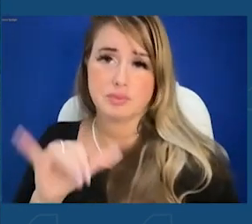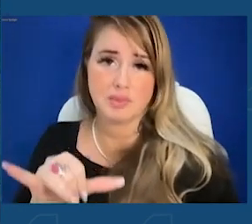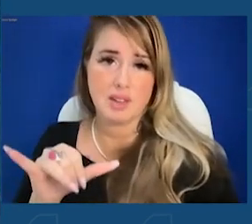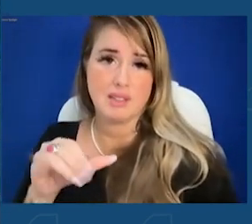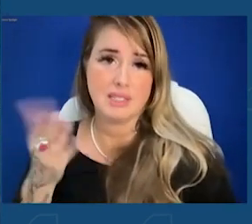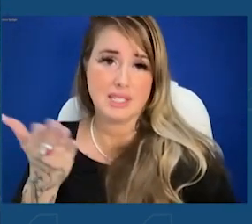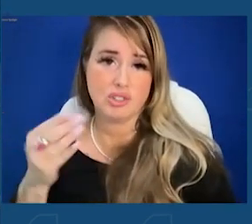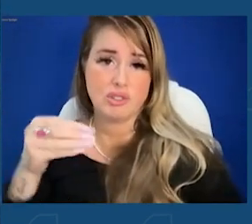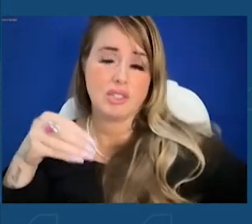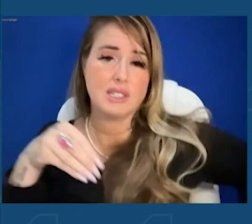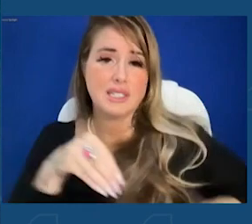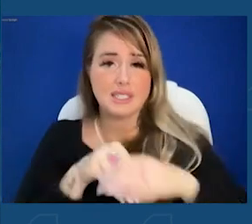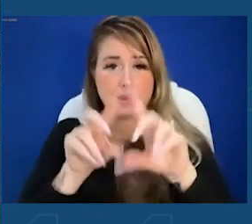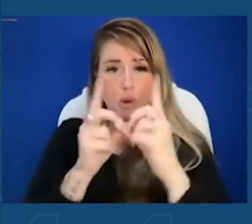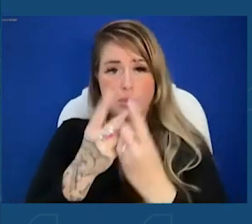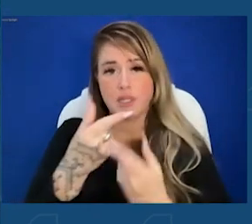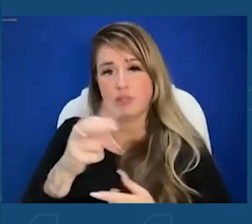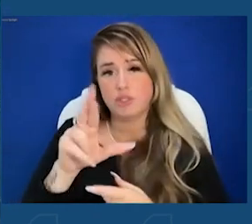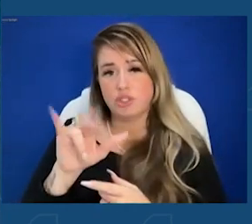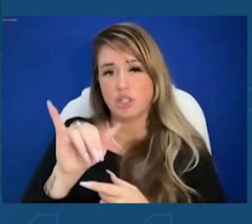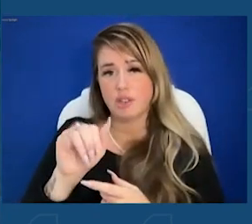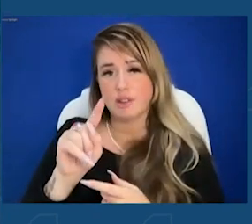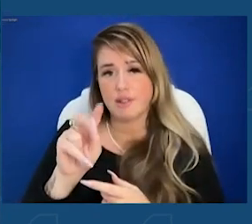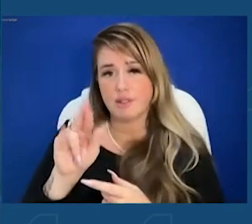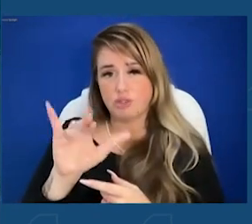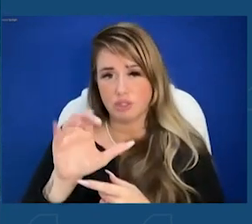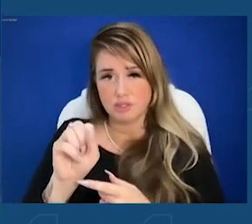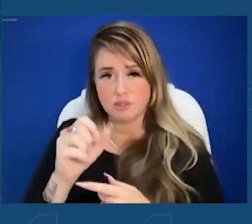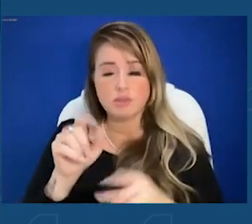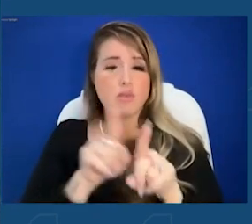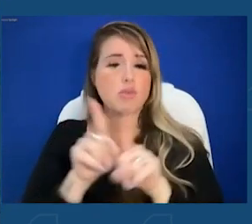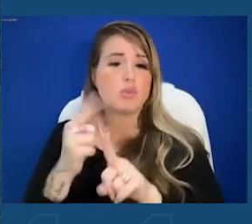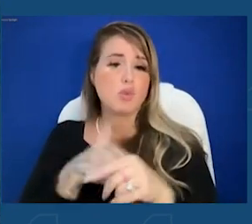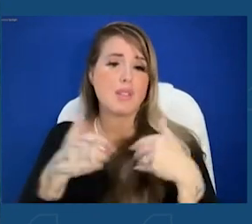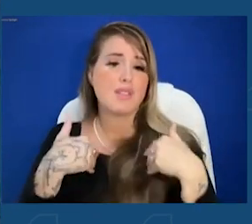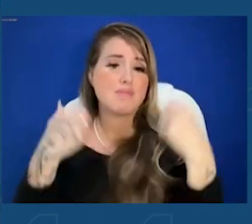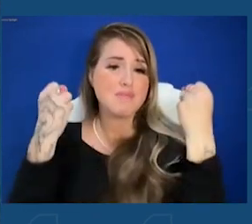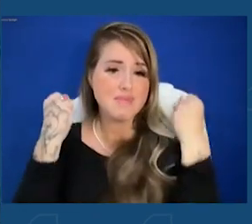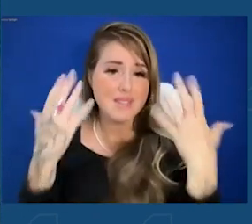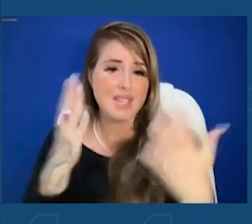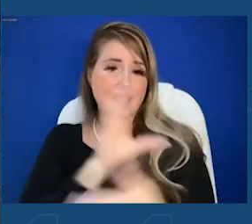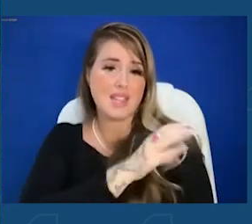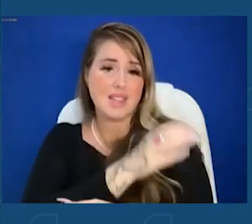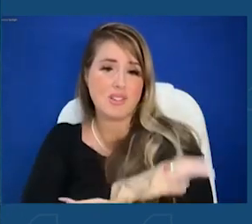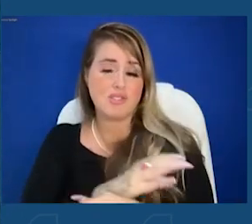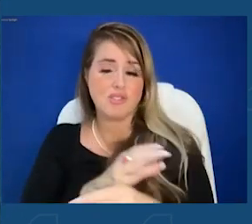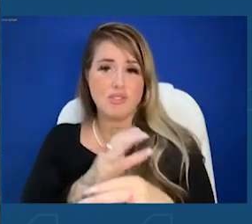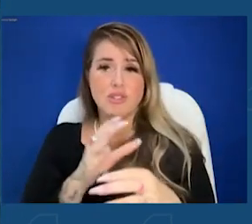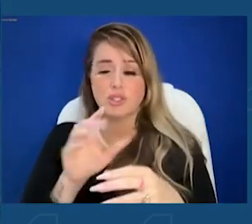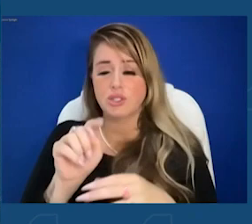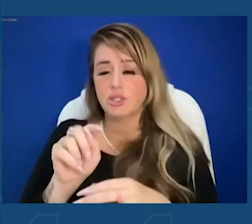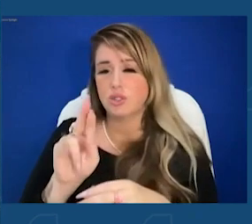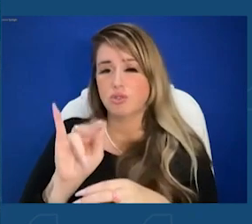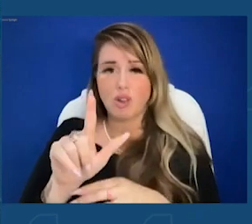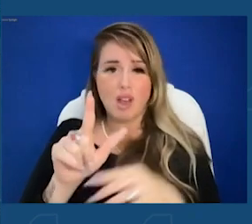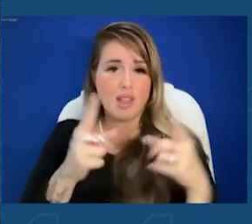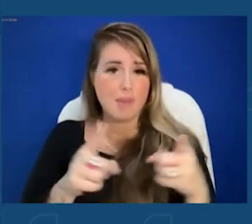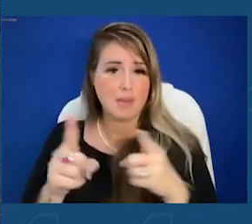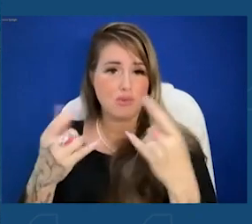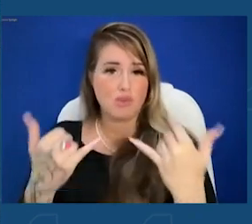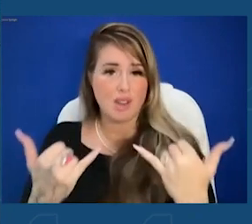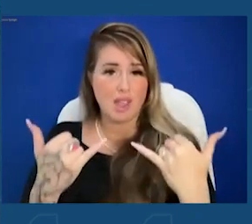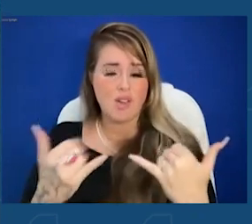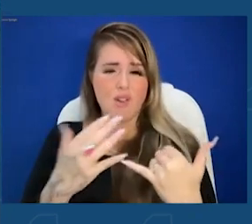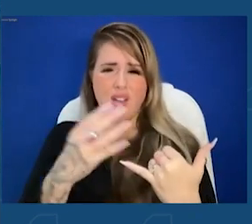Geriatrics. There are also numerous clinical trials going on right now and a rich portfolio